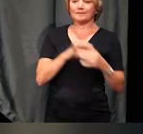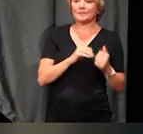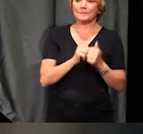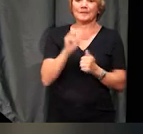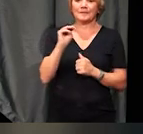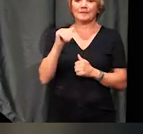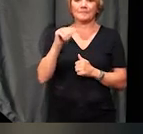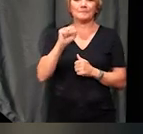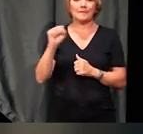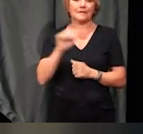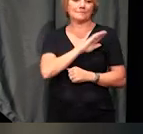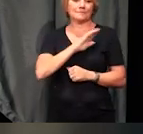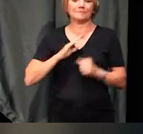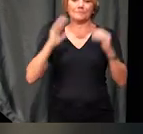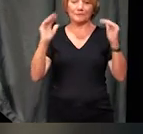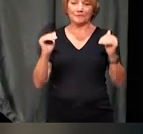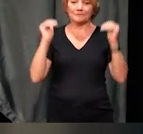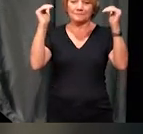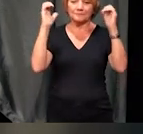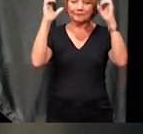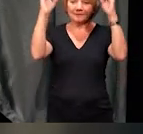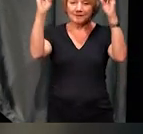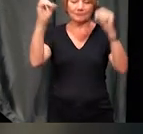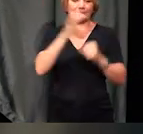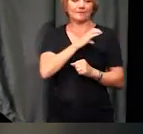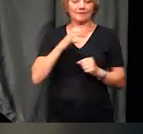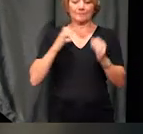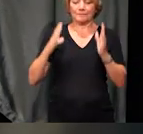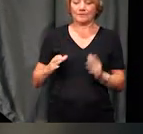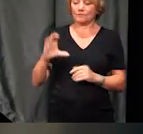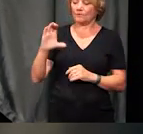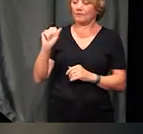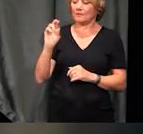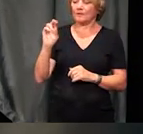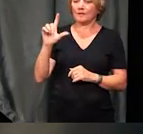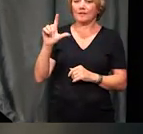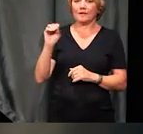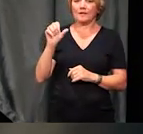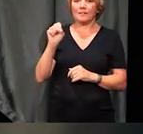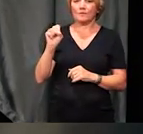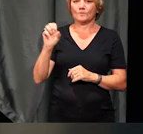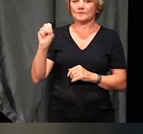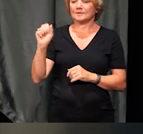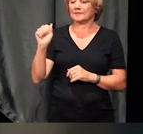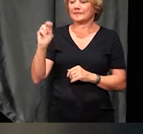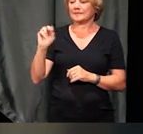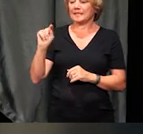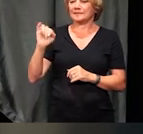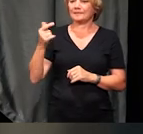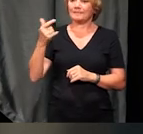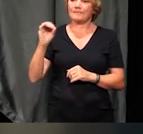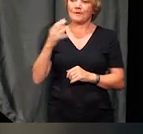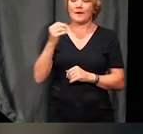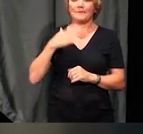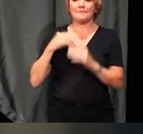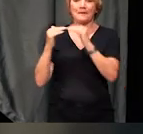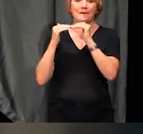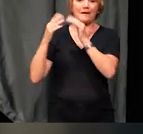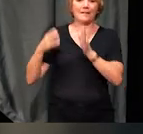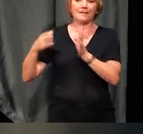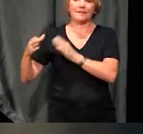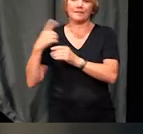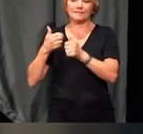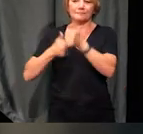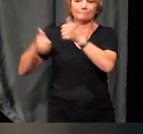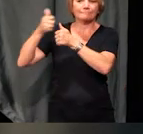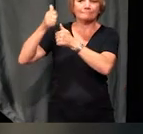Massachusetts Board of Higher Education, Commissioner Carlos Santiago, and all of my colleagues at the Department of